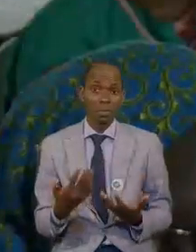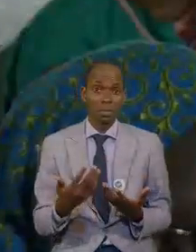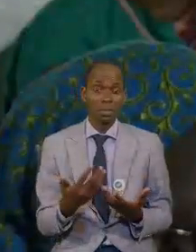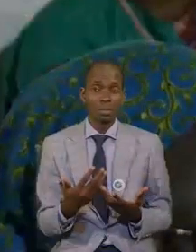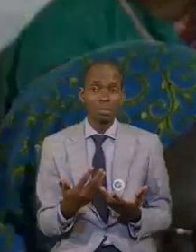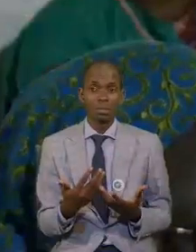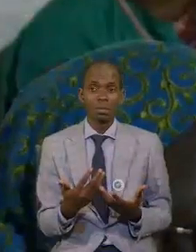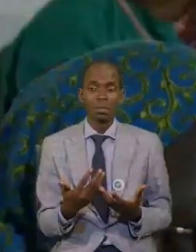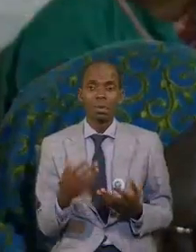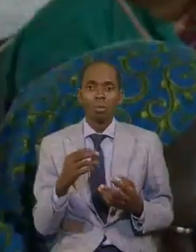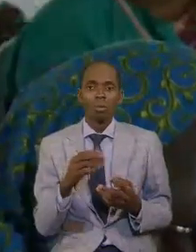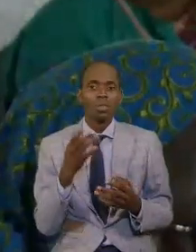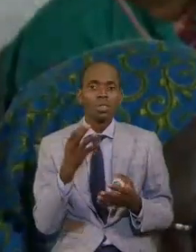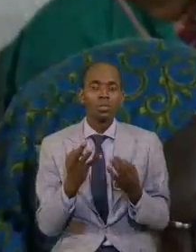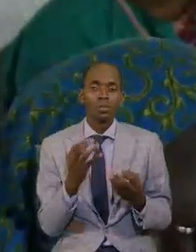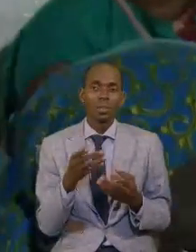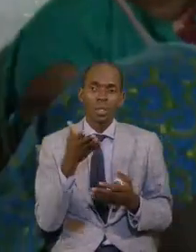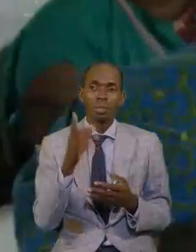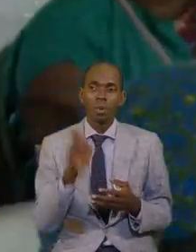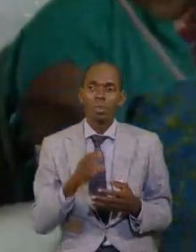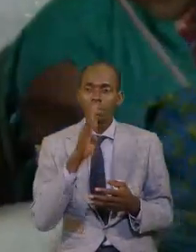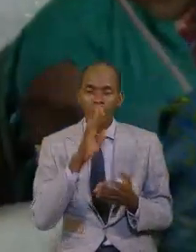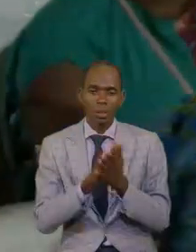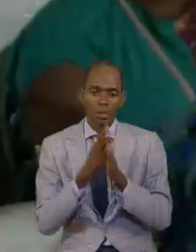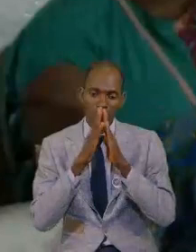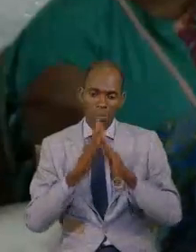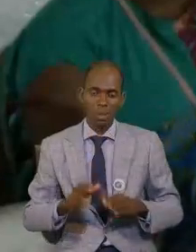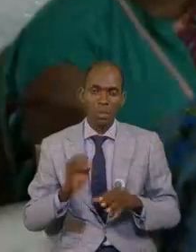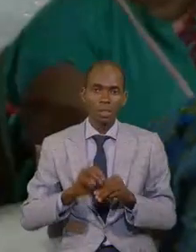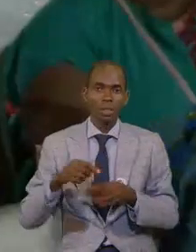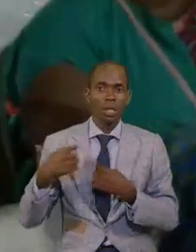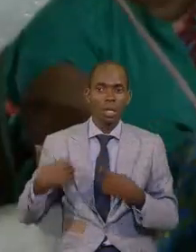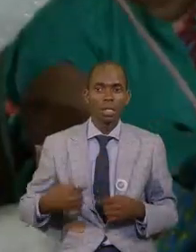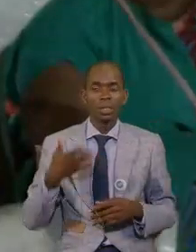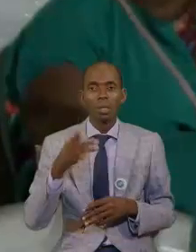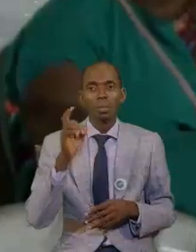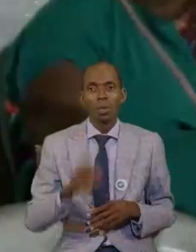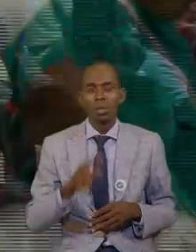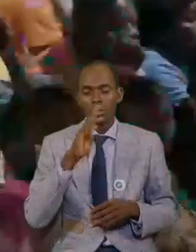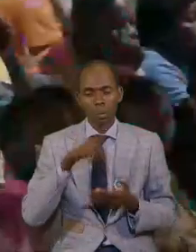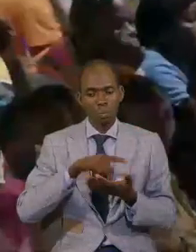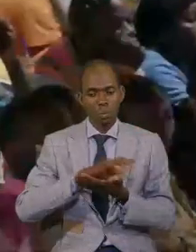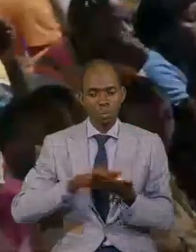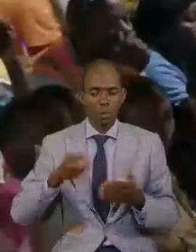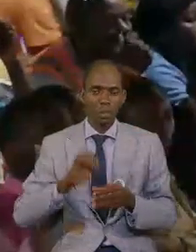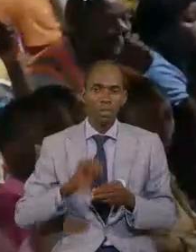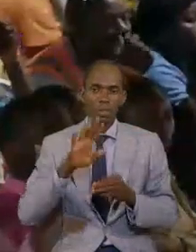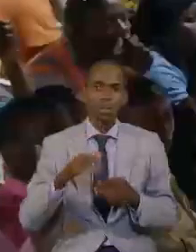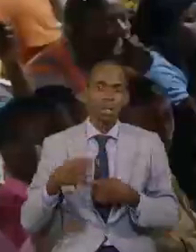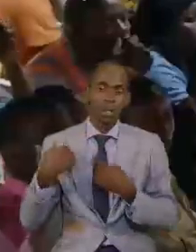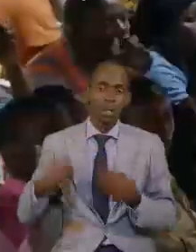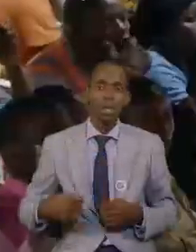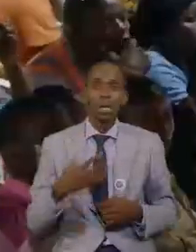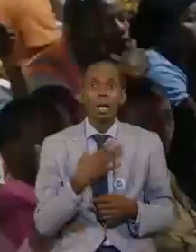There must be peace in your heart. There must be purity in your heart. And it is